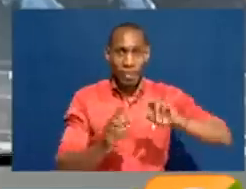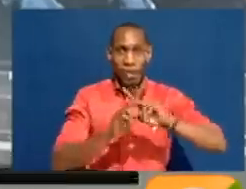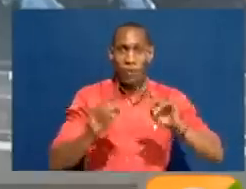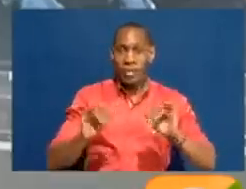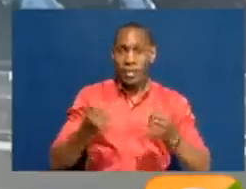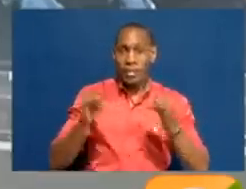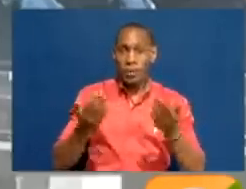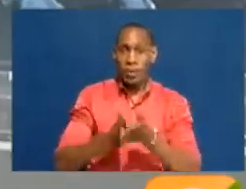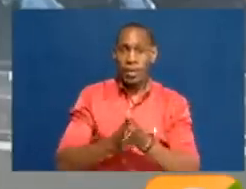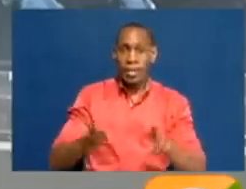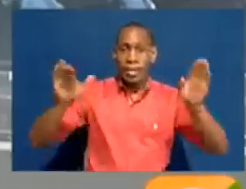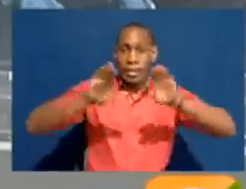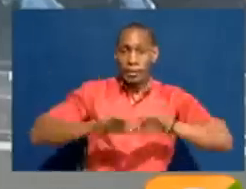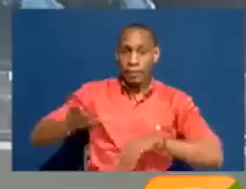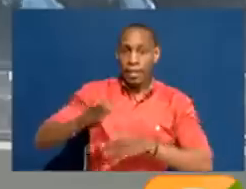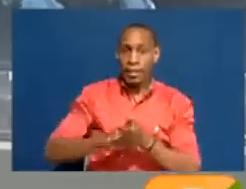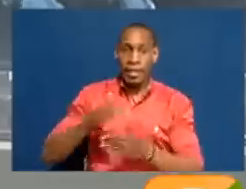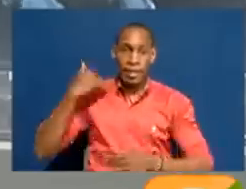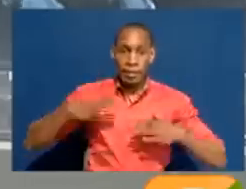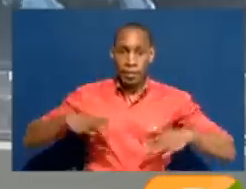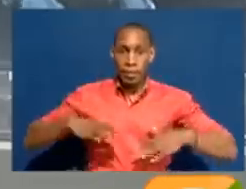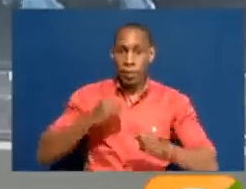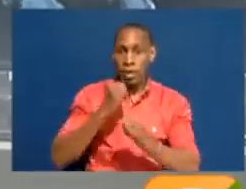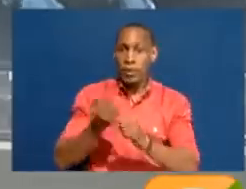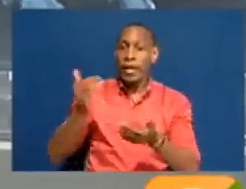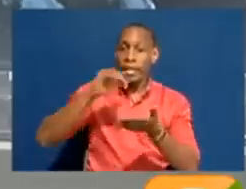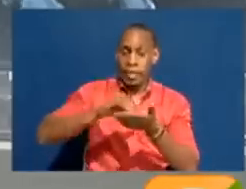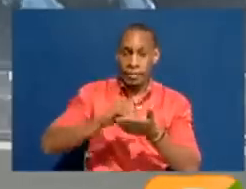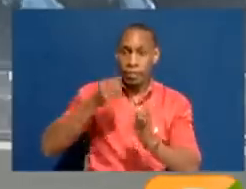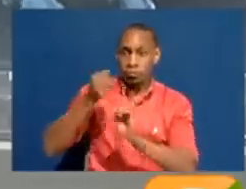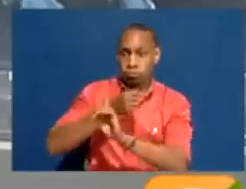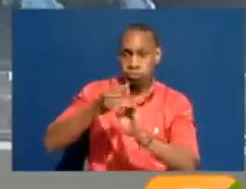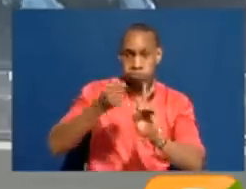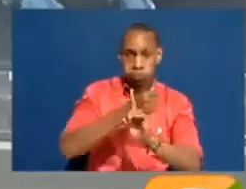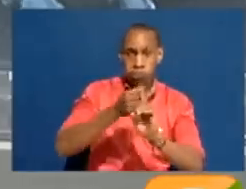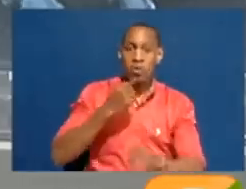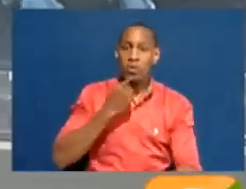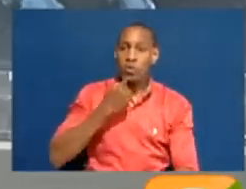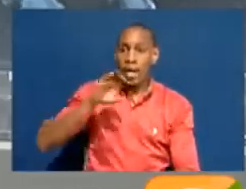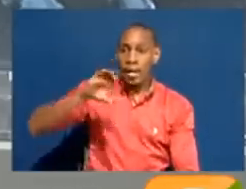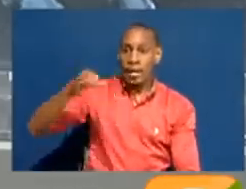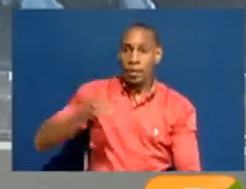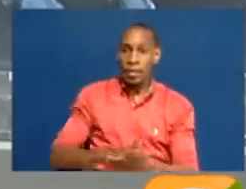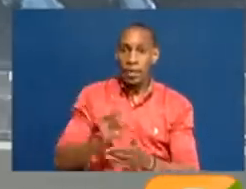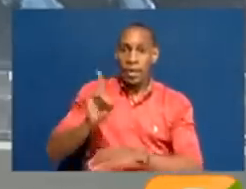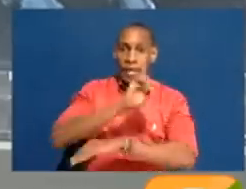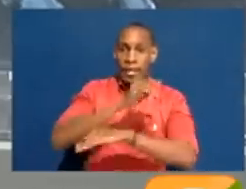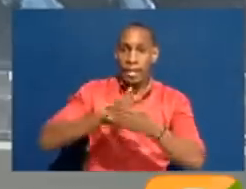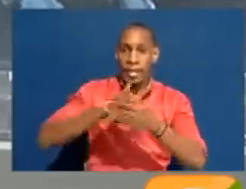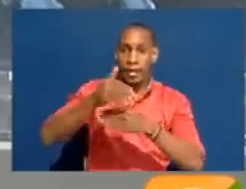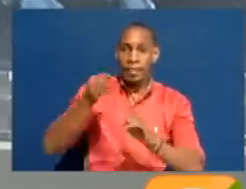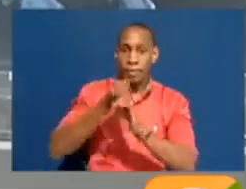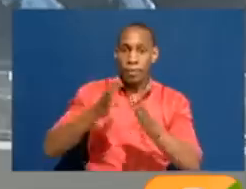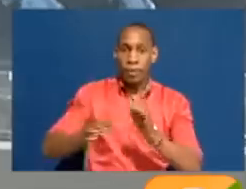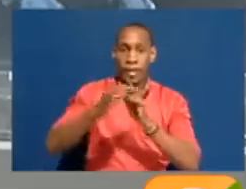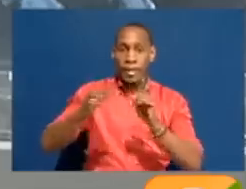We begin in the Rift Valley region, where bandits staged yet another attack in Turkana County, only a day after attackers